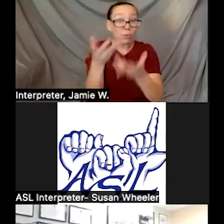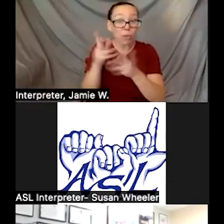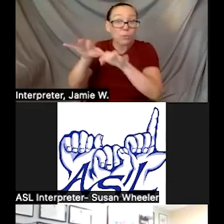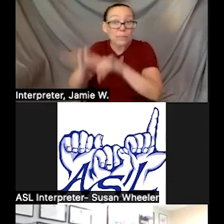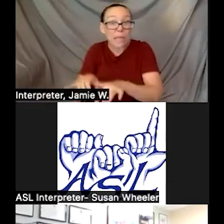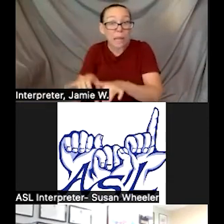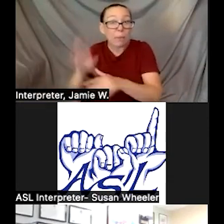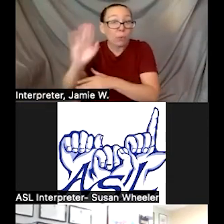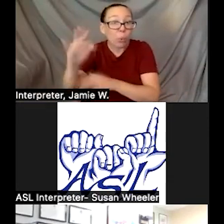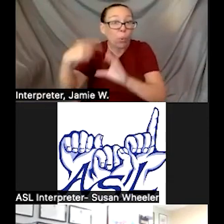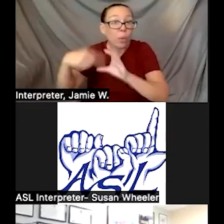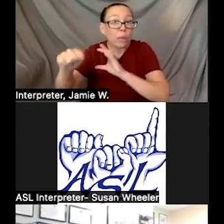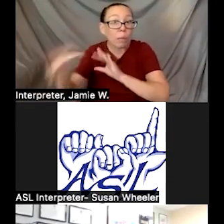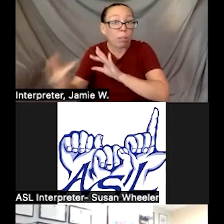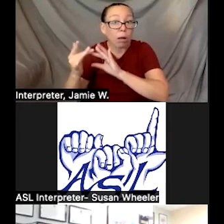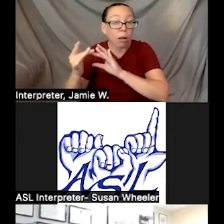can contact you.